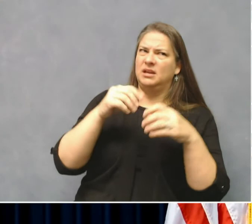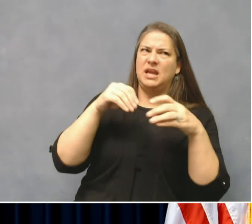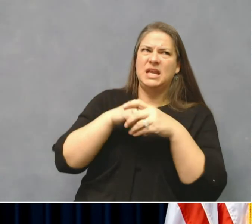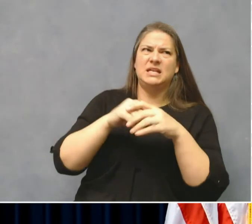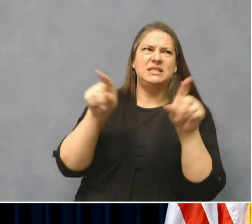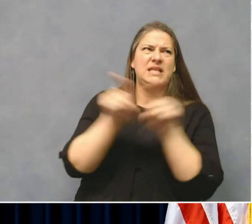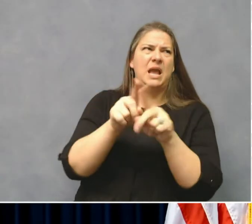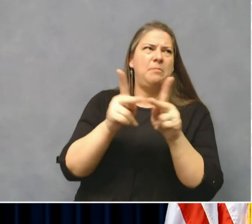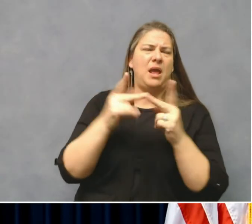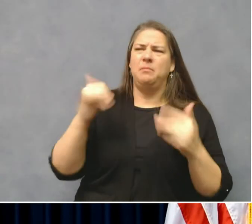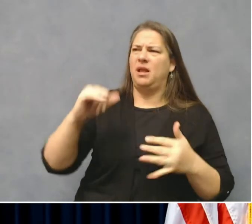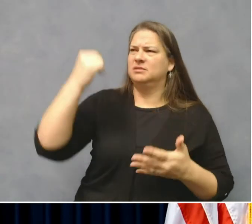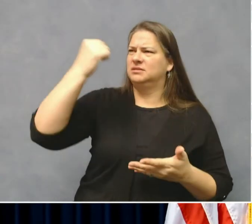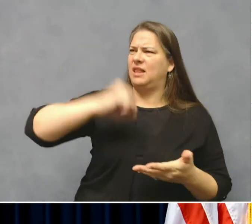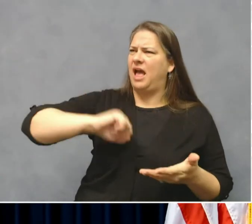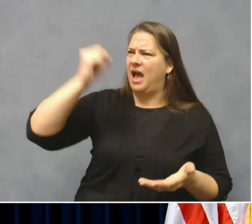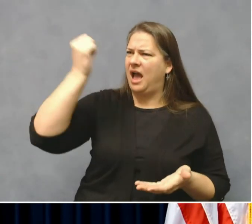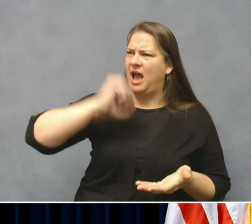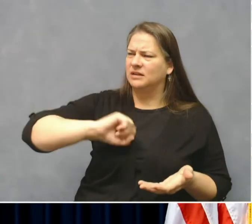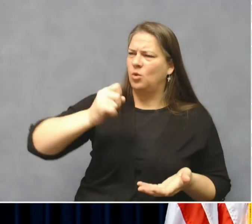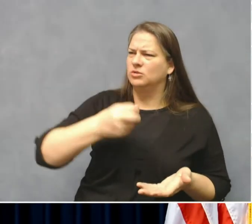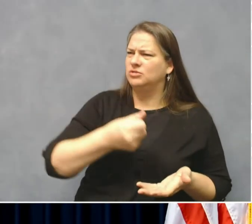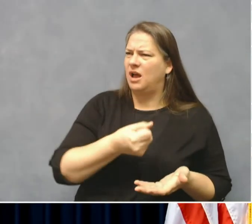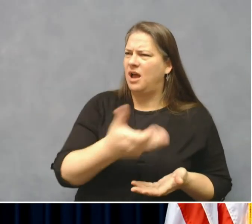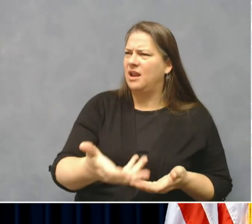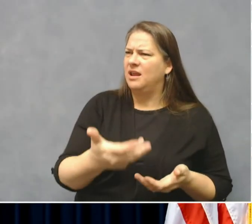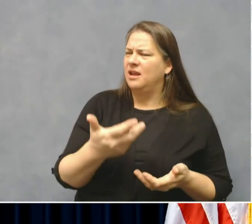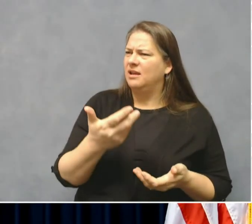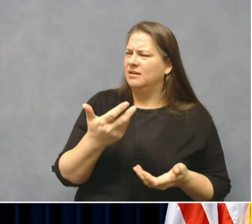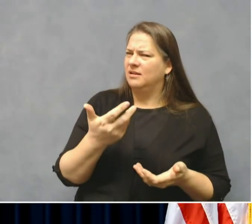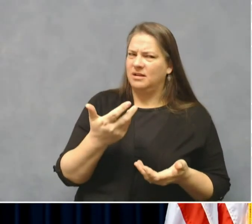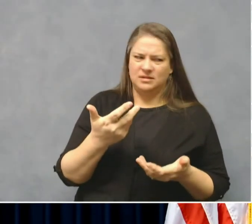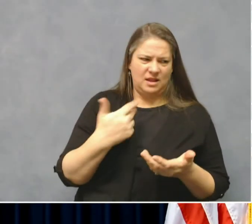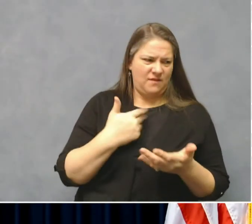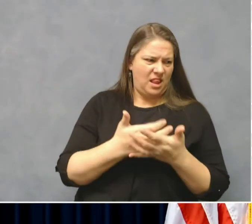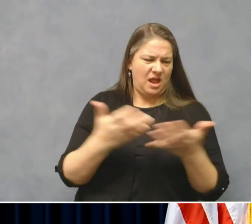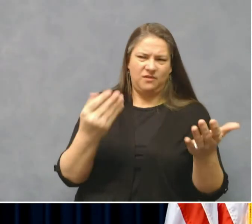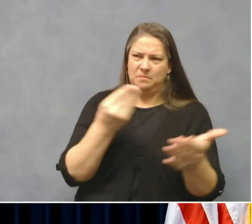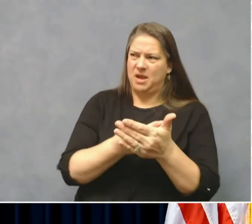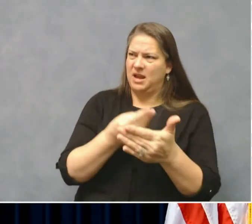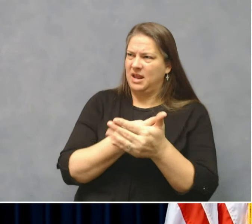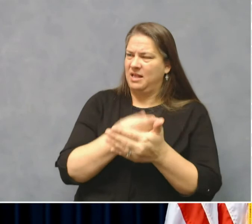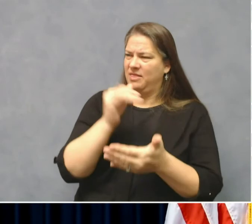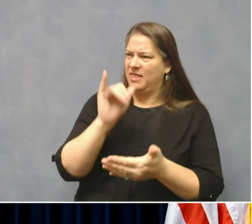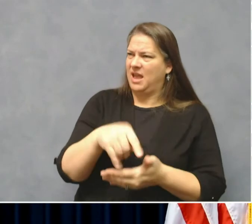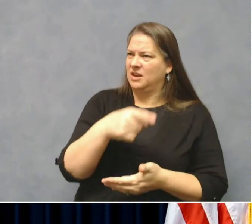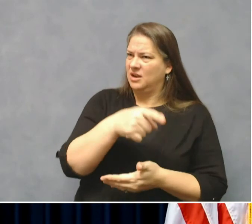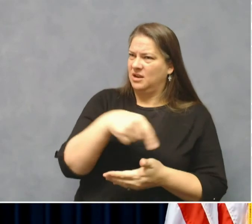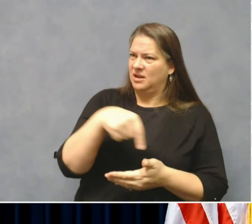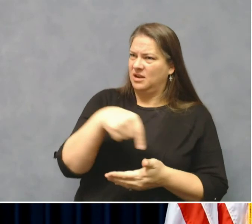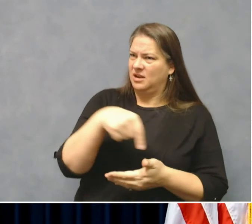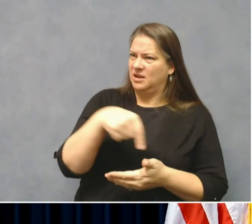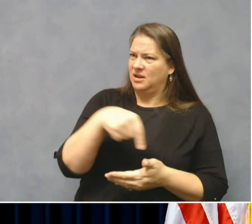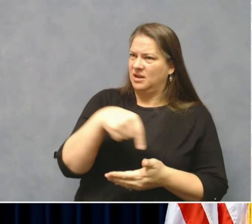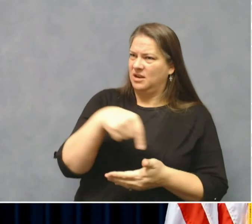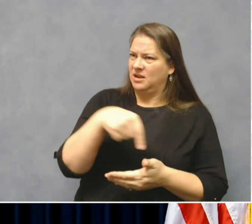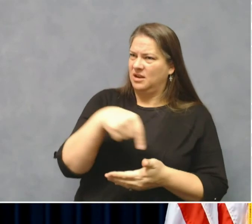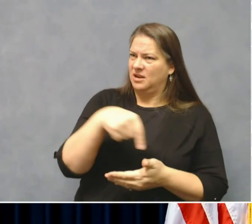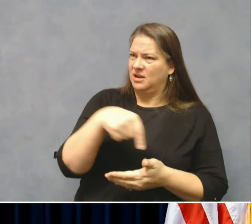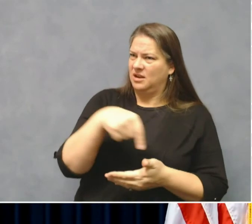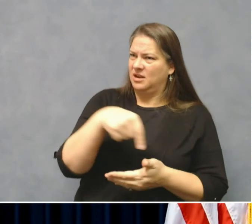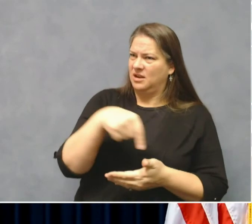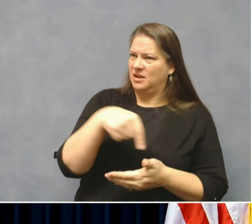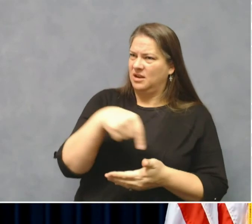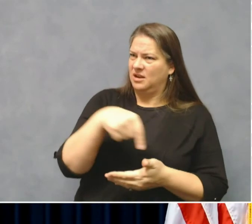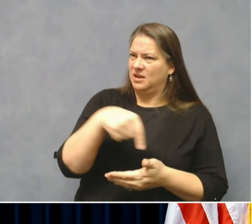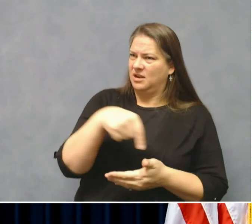slot machines? Does the tremendous amount of revenue that those machines generate make you reluctant to impose this